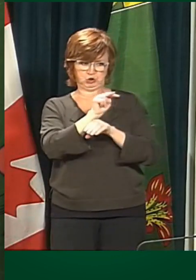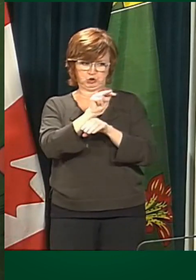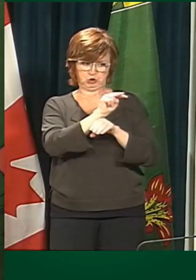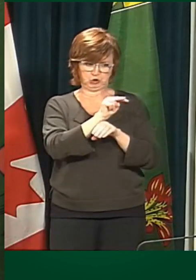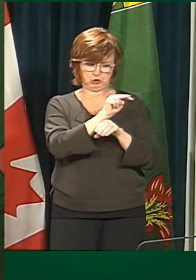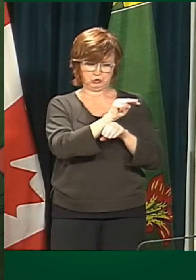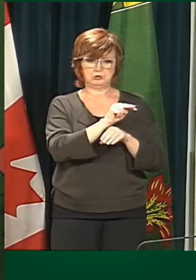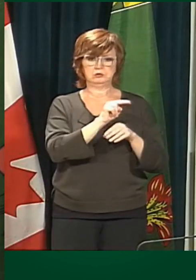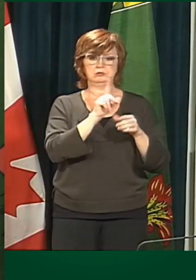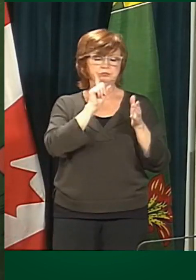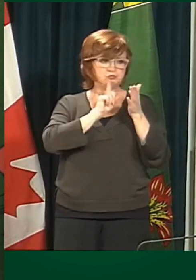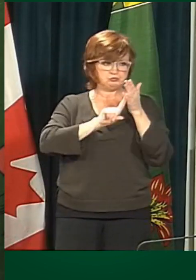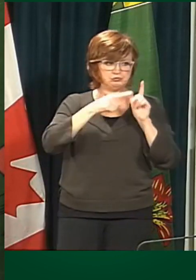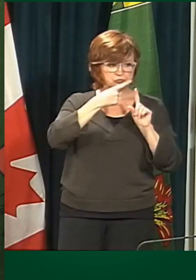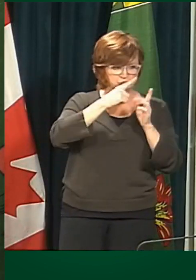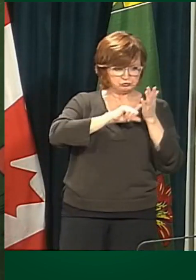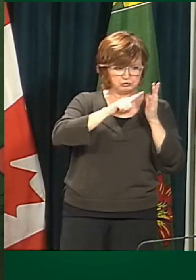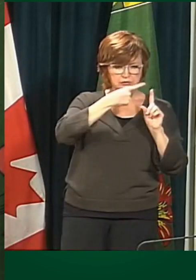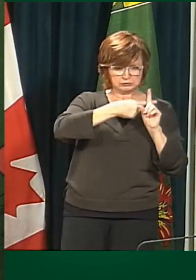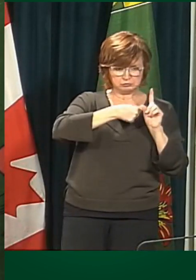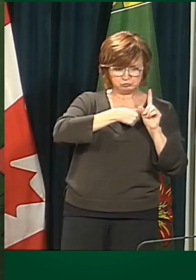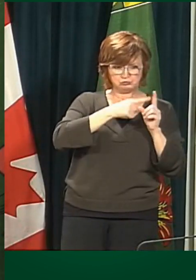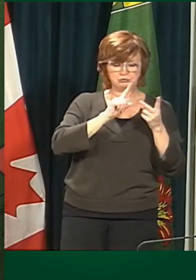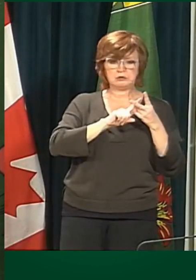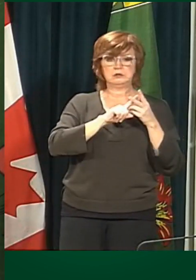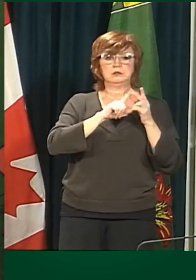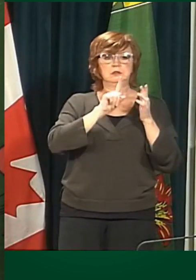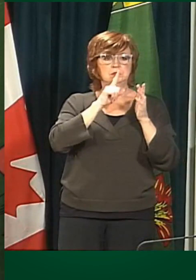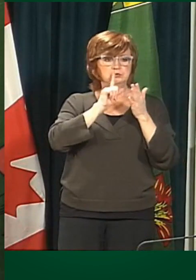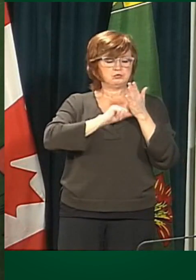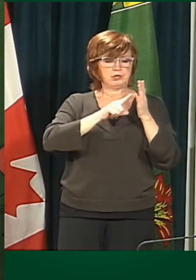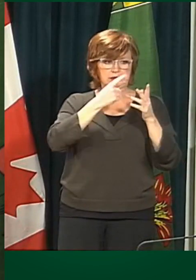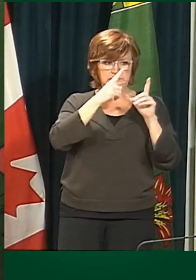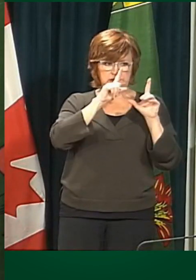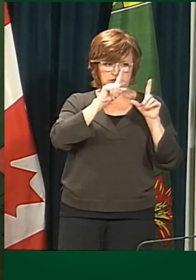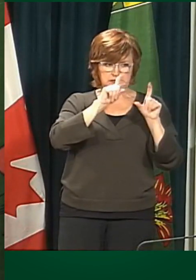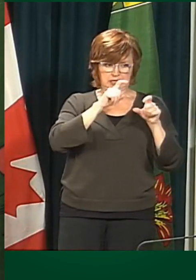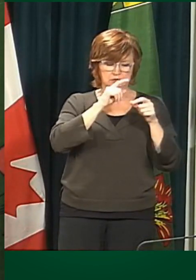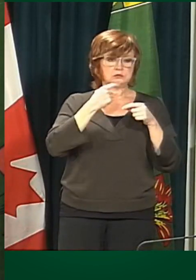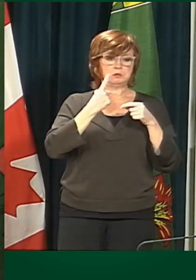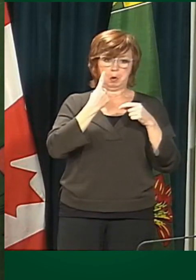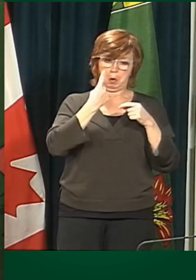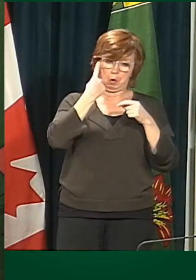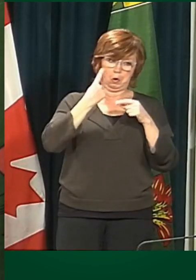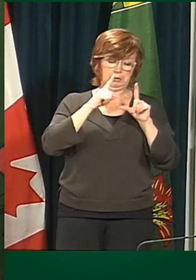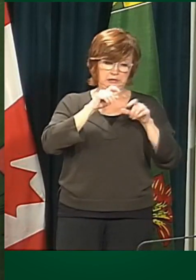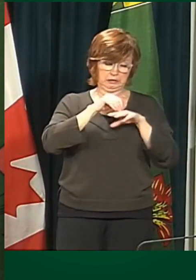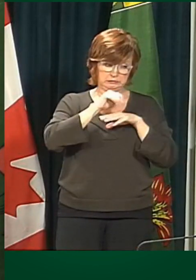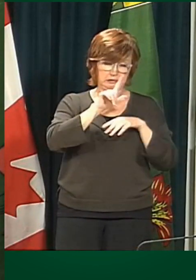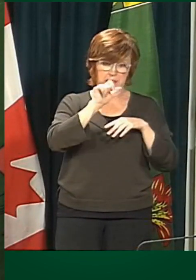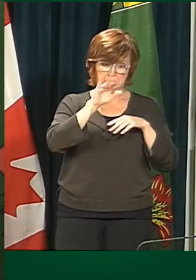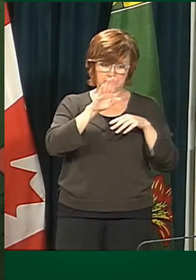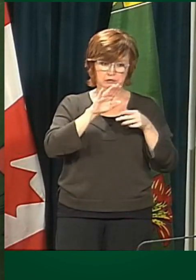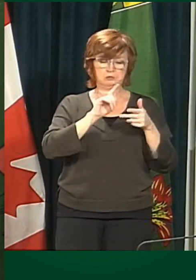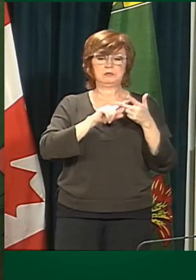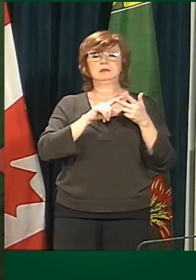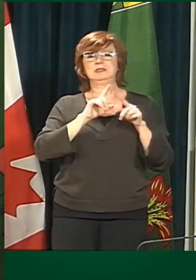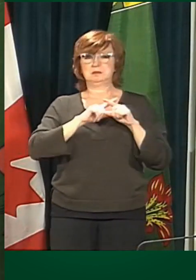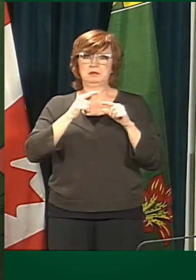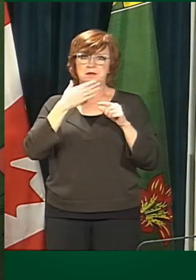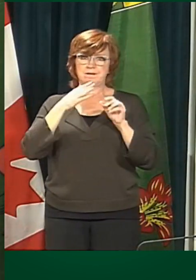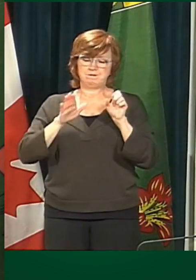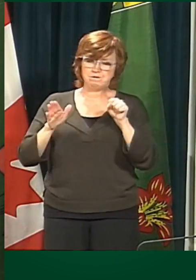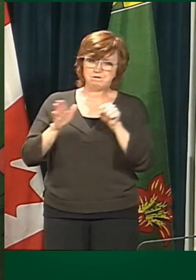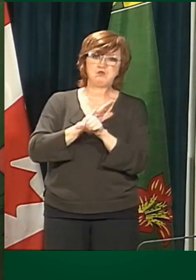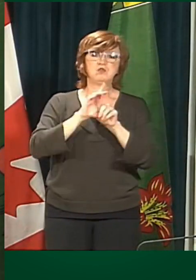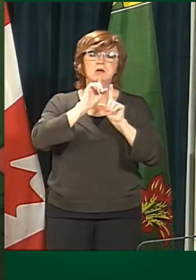screened, tested, if positive or negative. So, but I'll defer to tomorrow's technical briefing by the SHA on all the steps they're